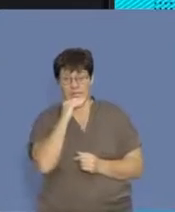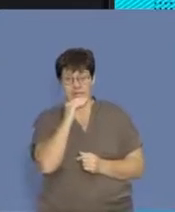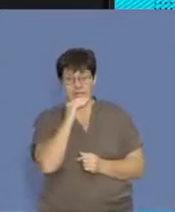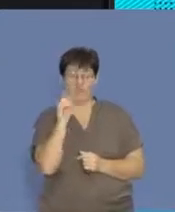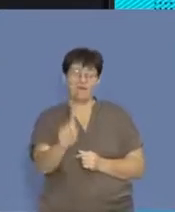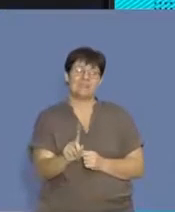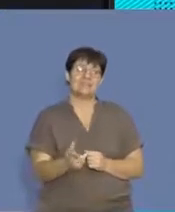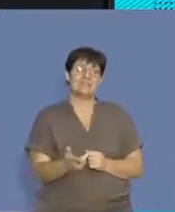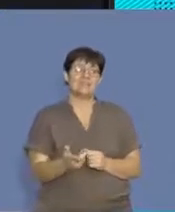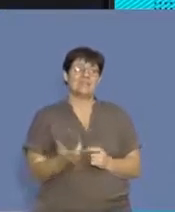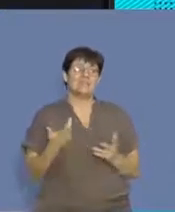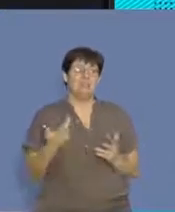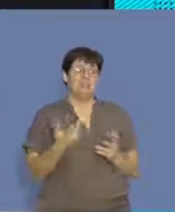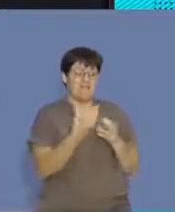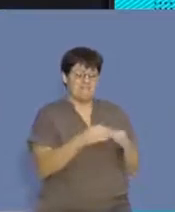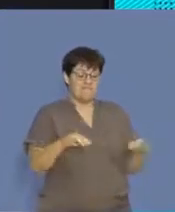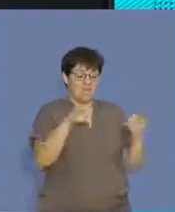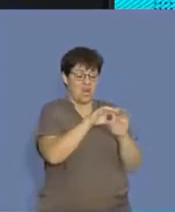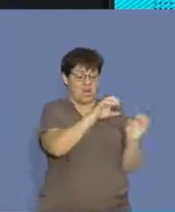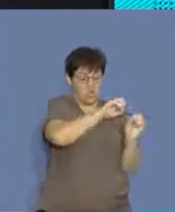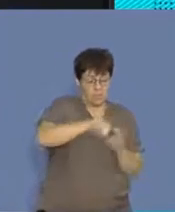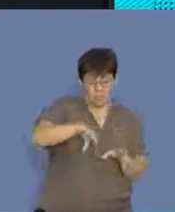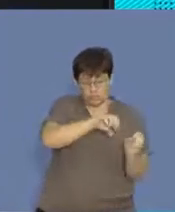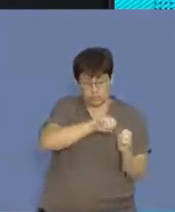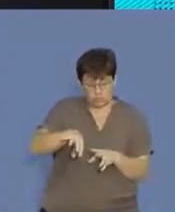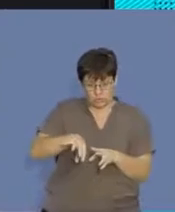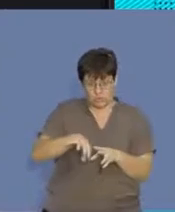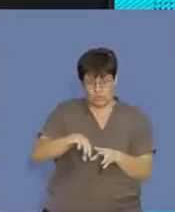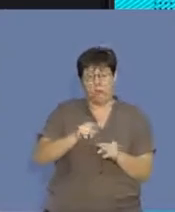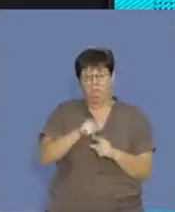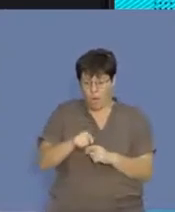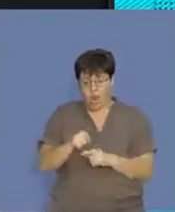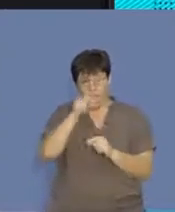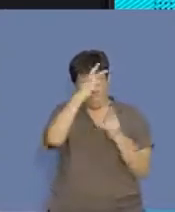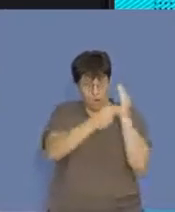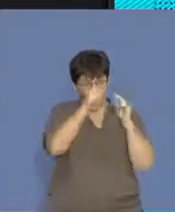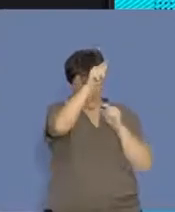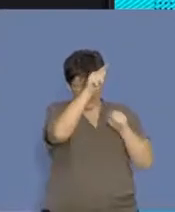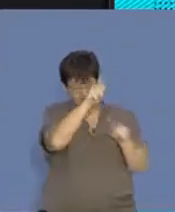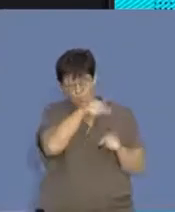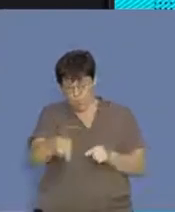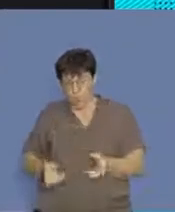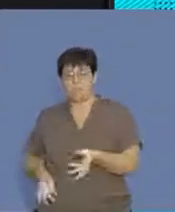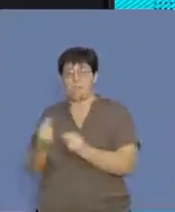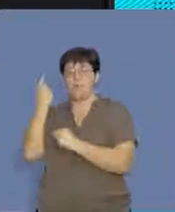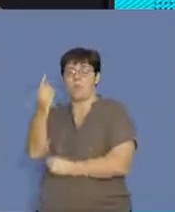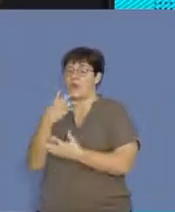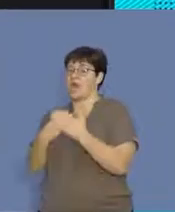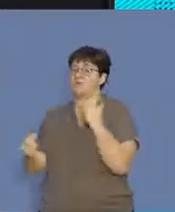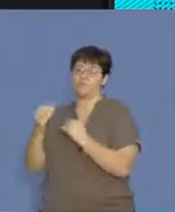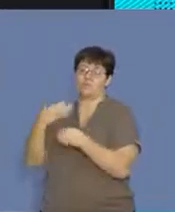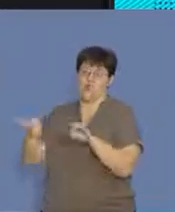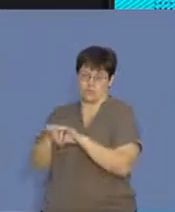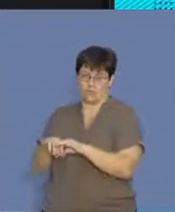that it's unique input values that always yield one output